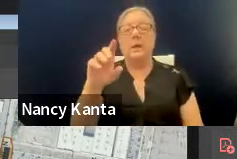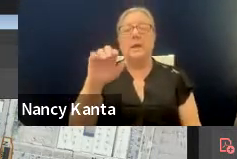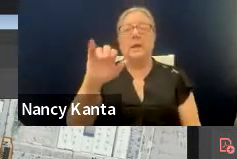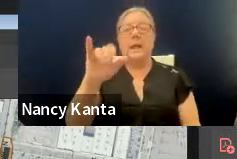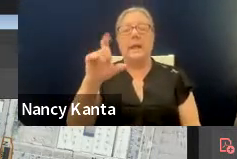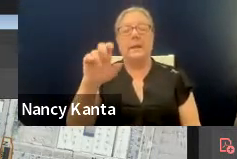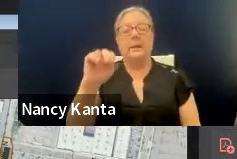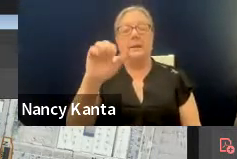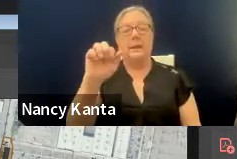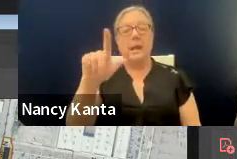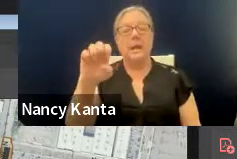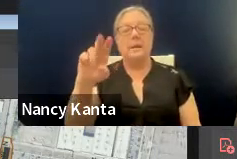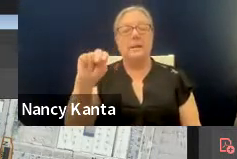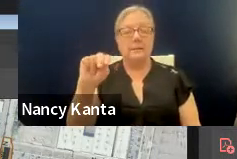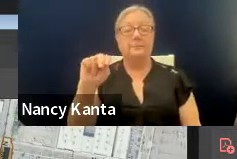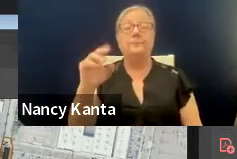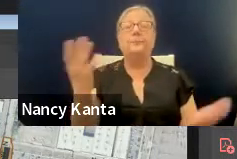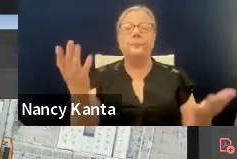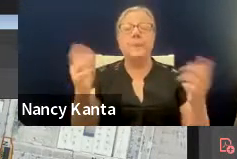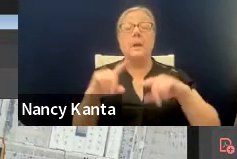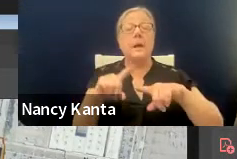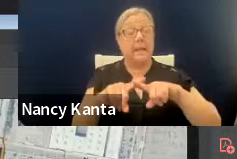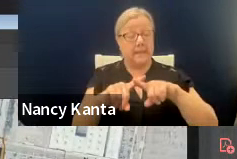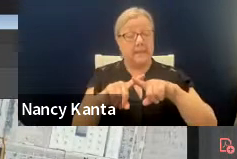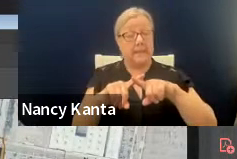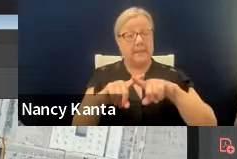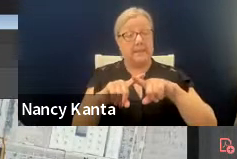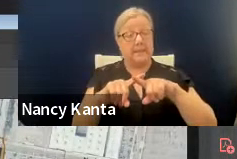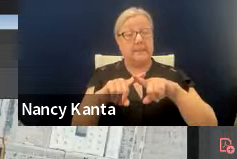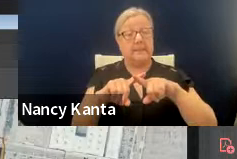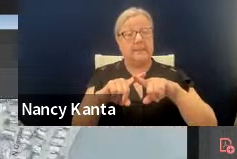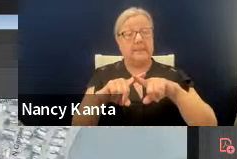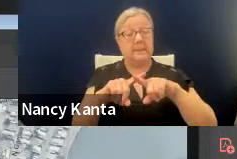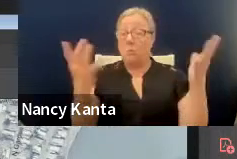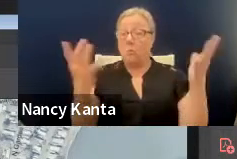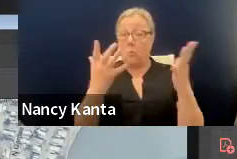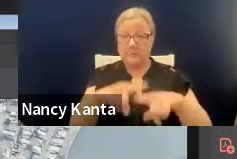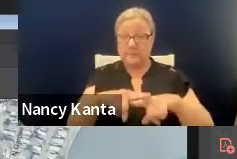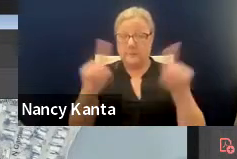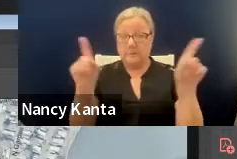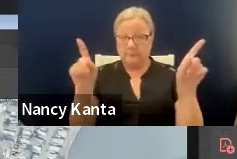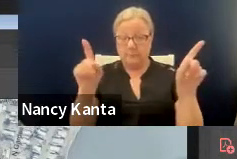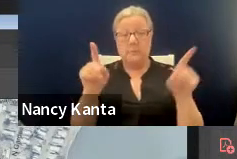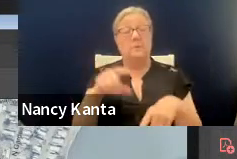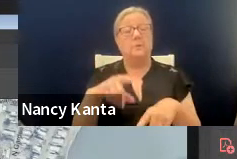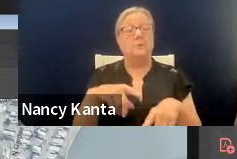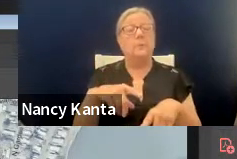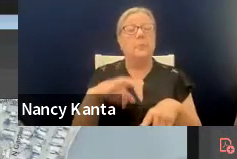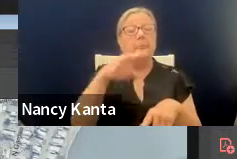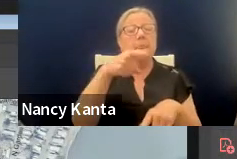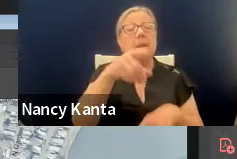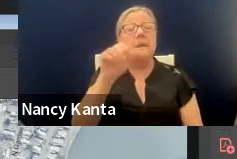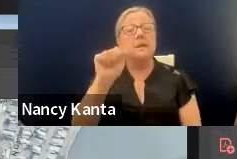I-5. But the difference that also offers is that with this arterial bridge,